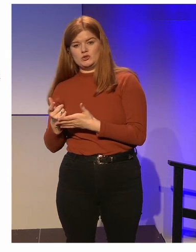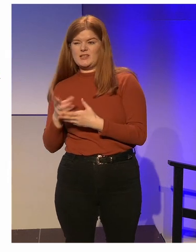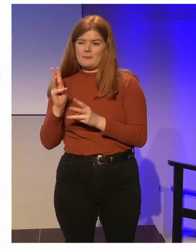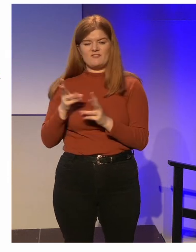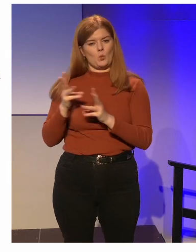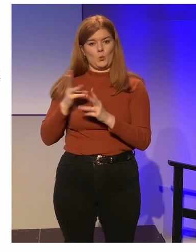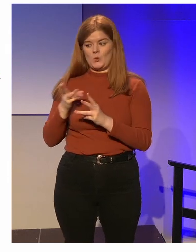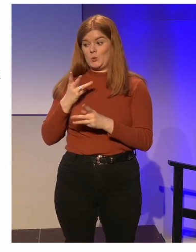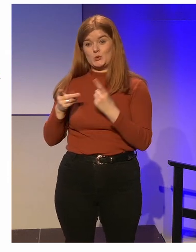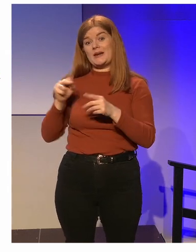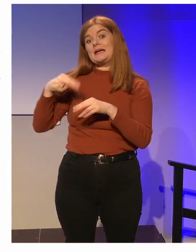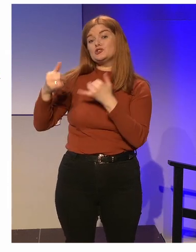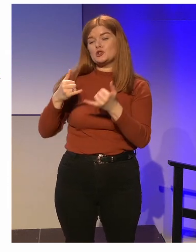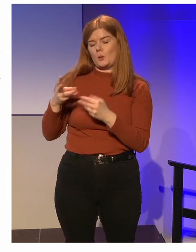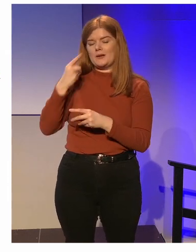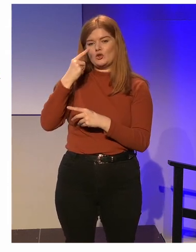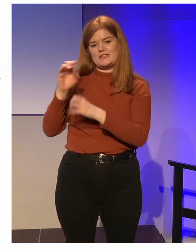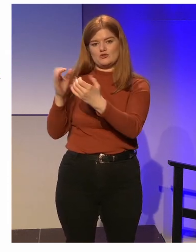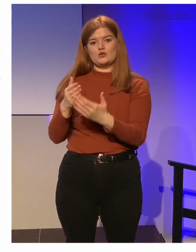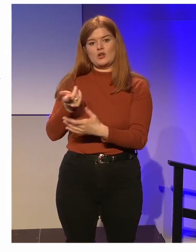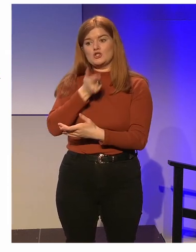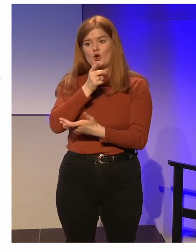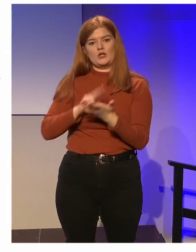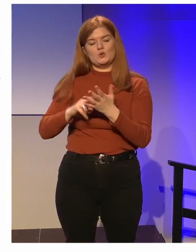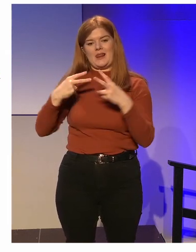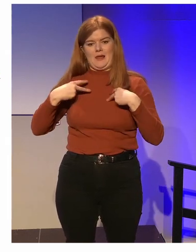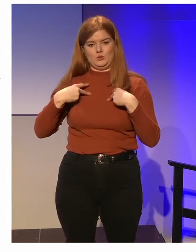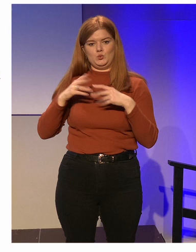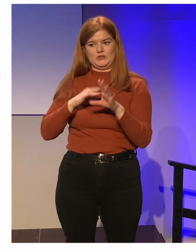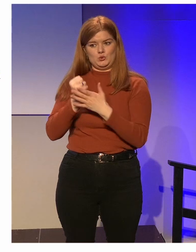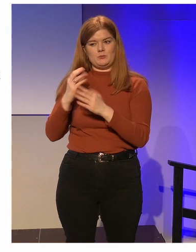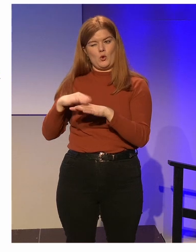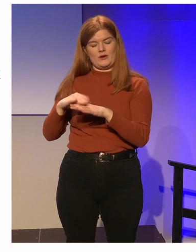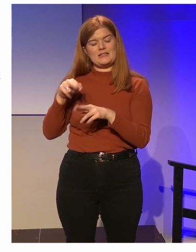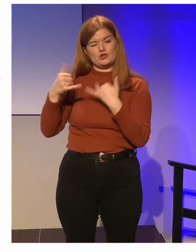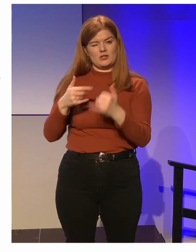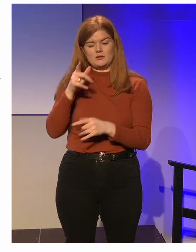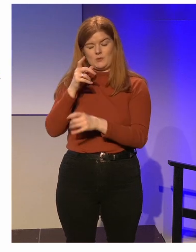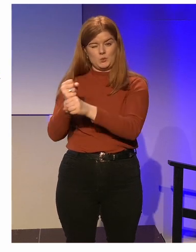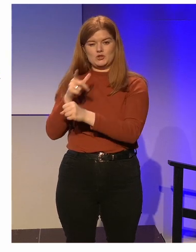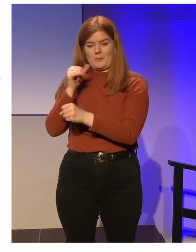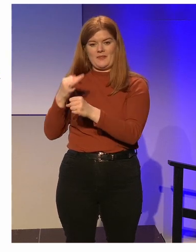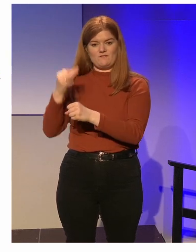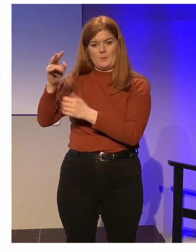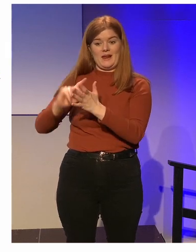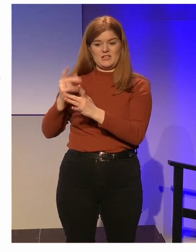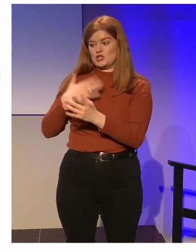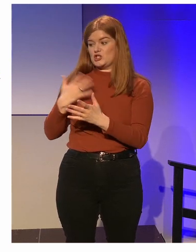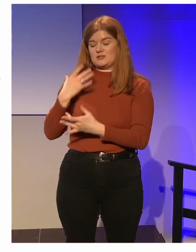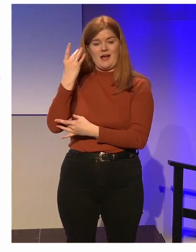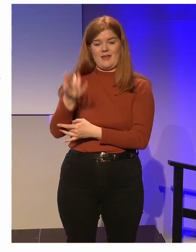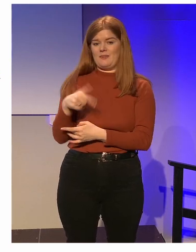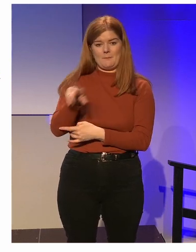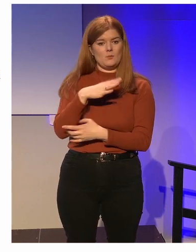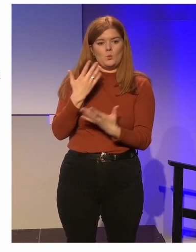it's a piece of work we're going to do. Next year, we're looking at using the language with students a bit more next year, and I'll talk about that. That's our forward planning. So I just asked